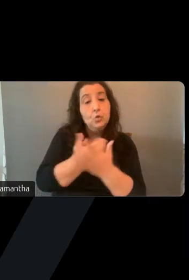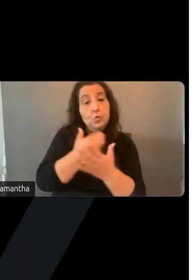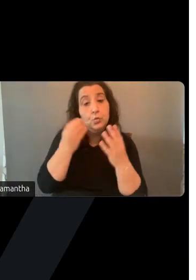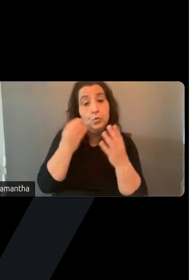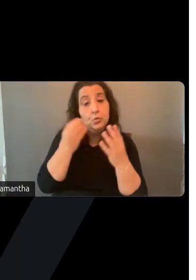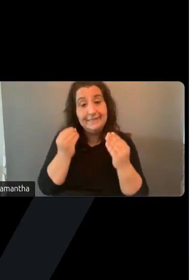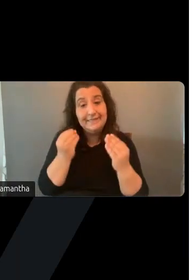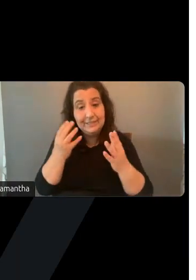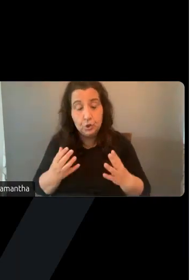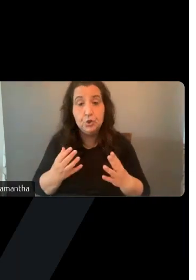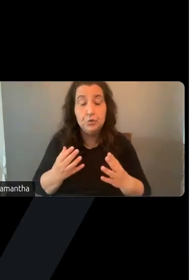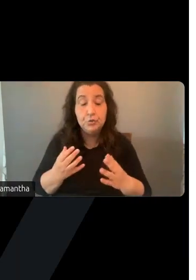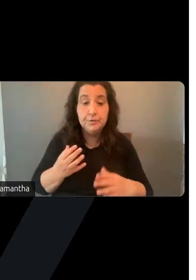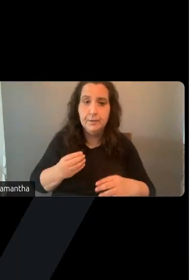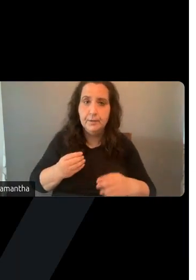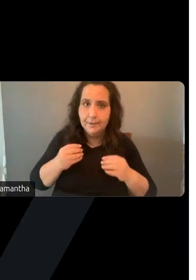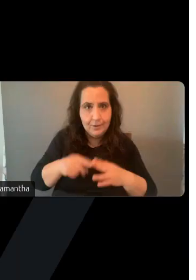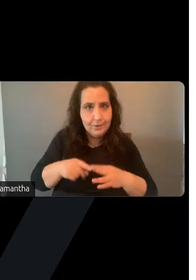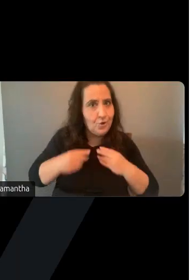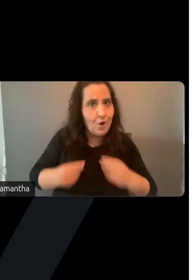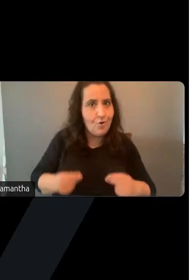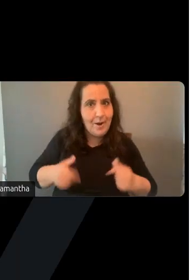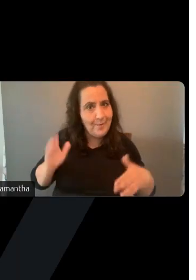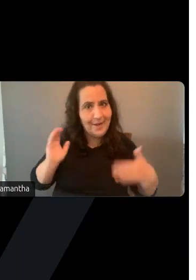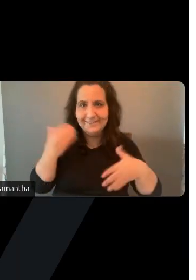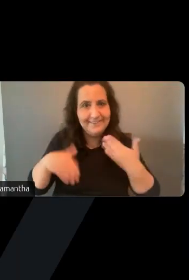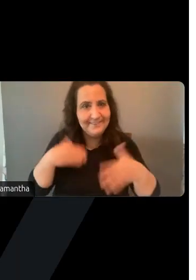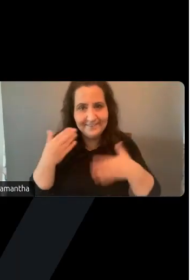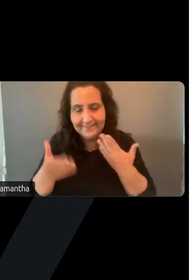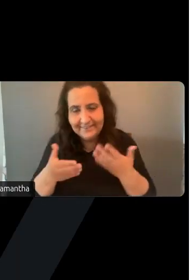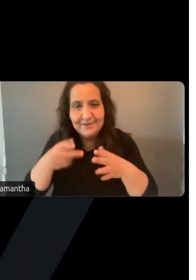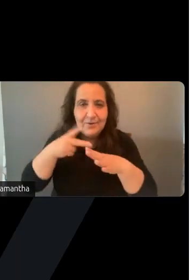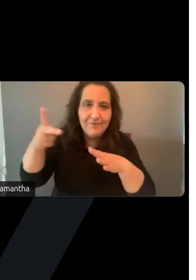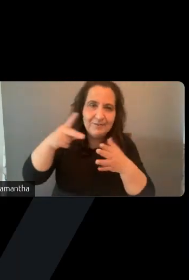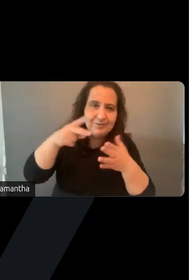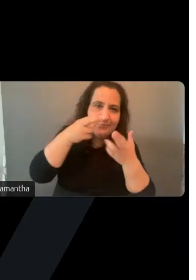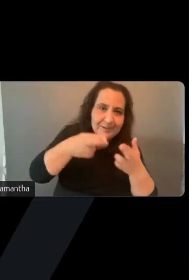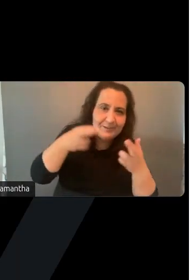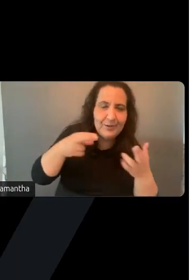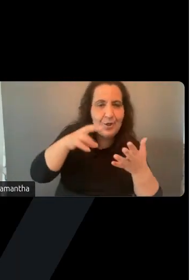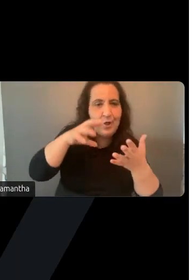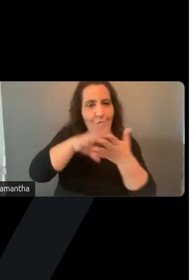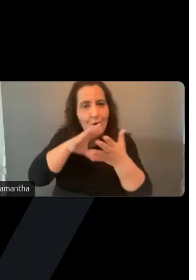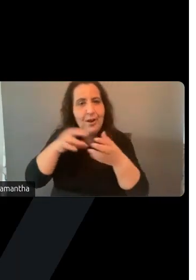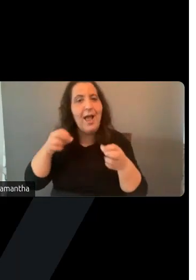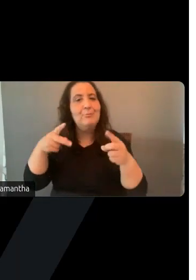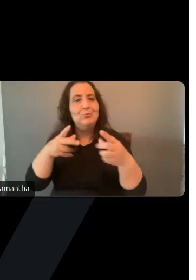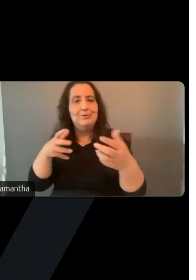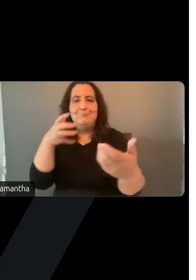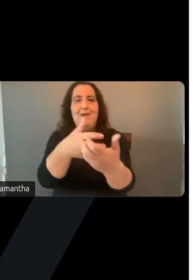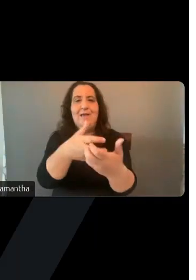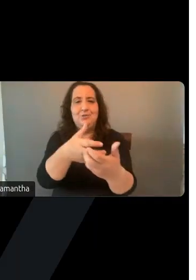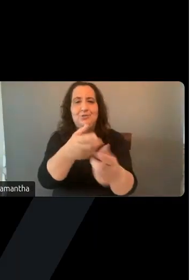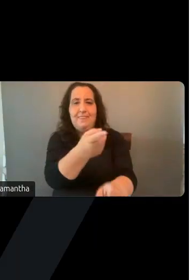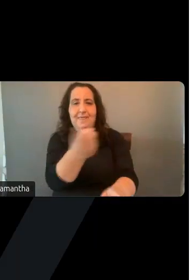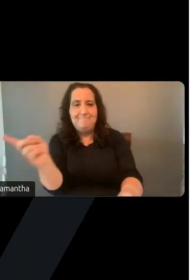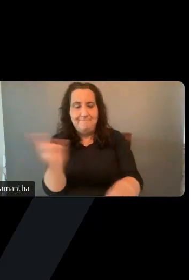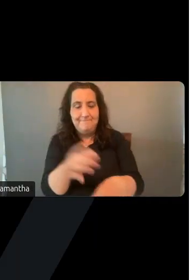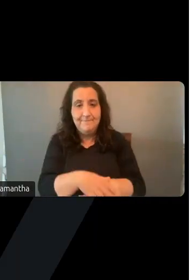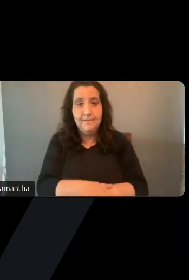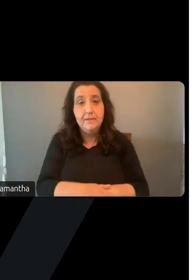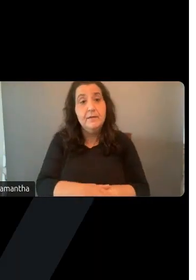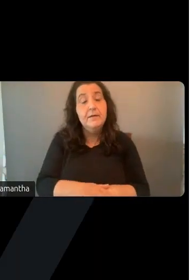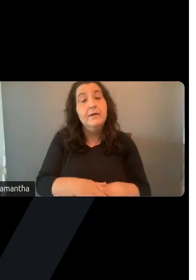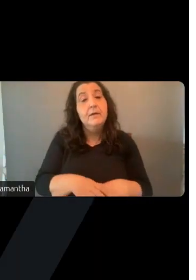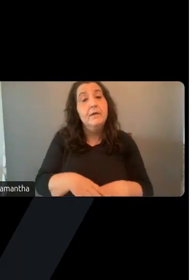Now, new teachers hit the ground running with professional resources and learning opportunities tailored just for them. So, in addition to the